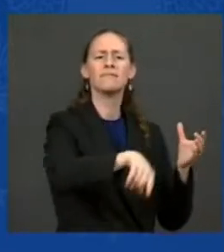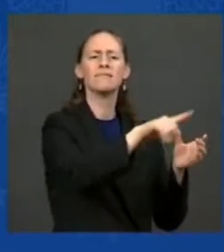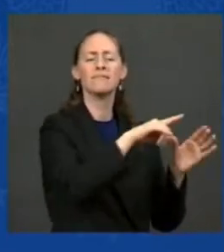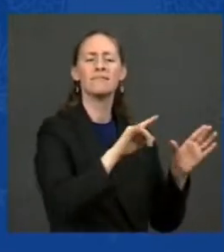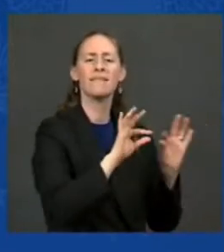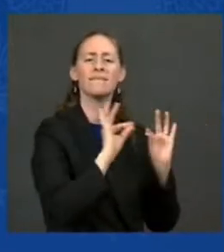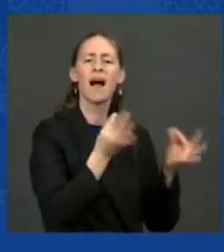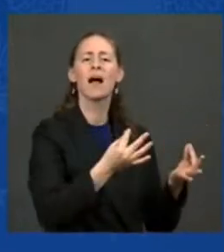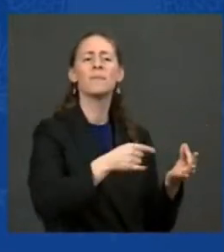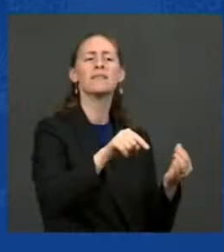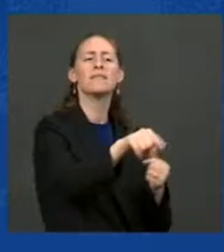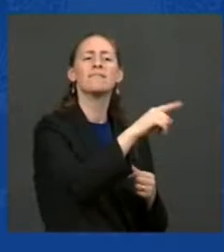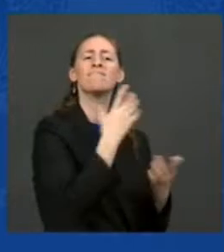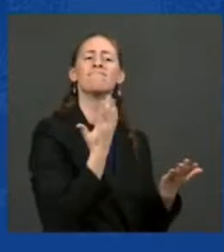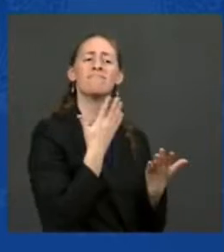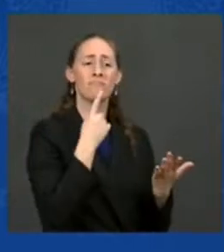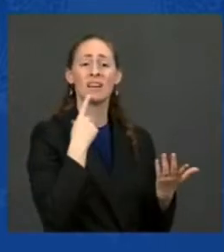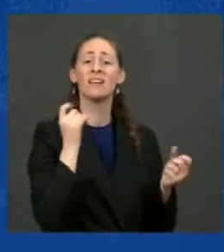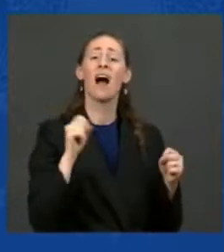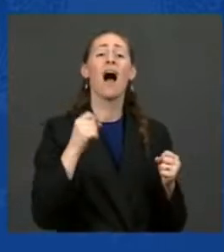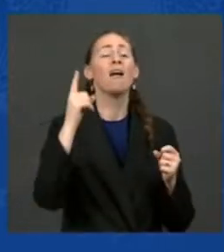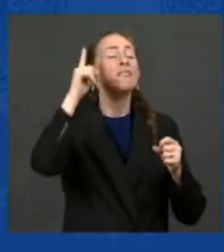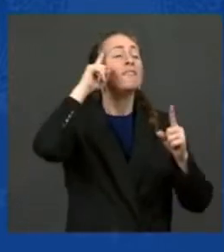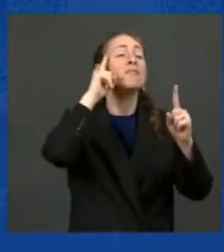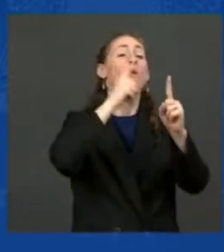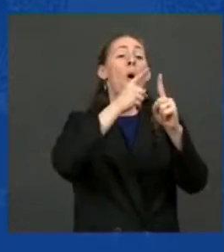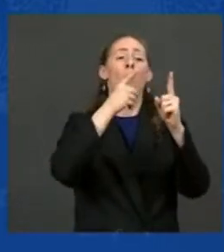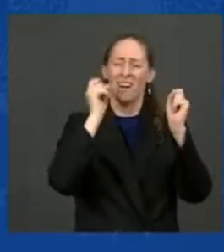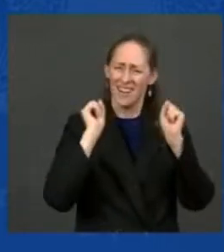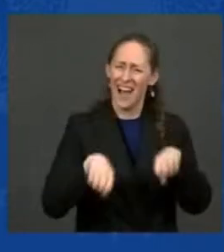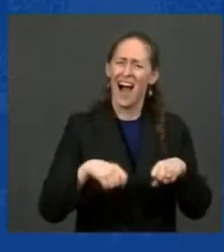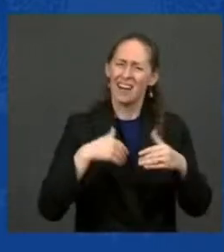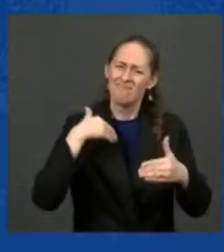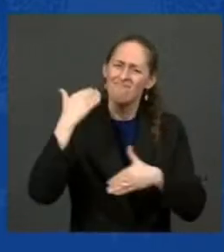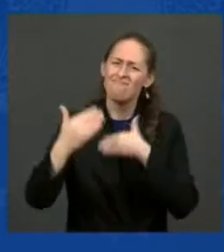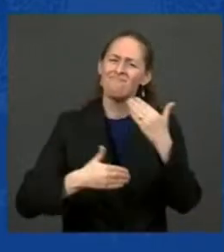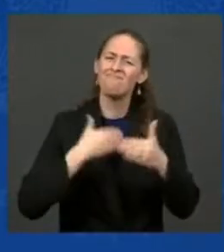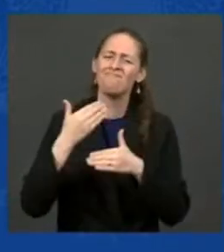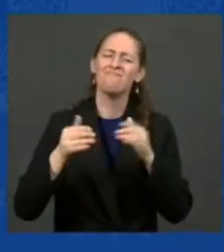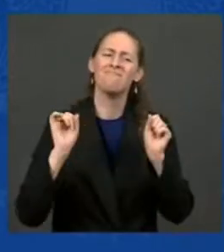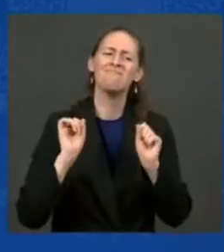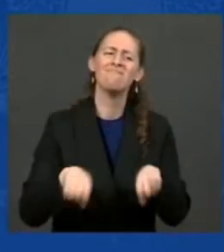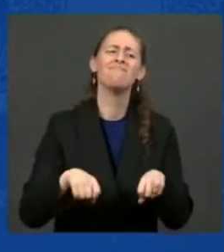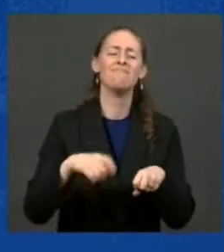that you can be anything you set your mind to if you work at it.